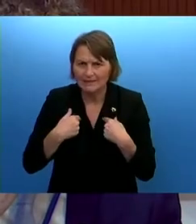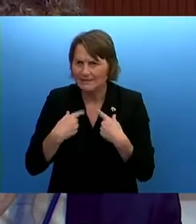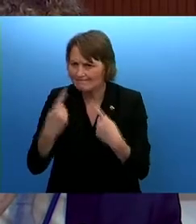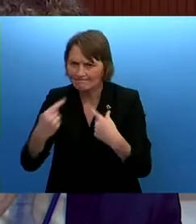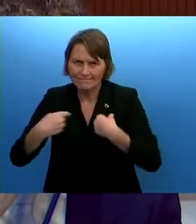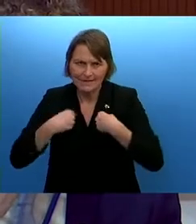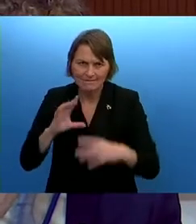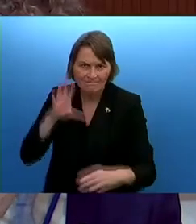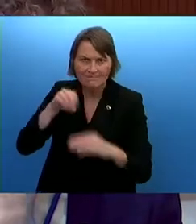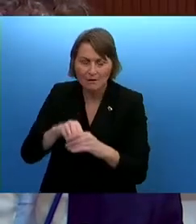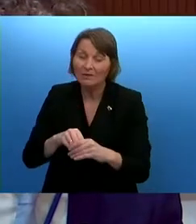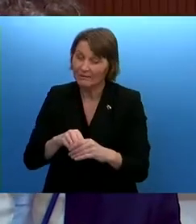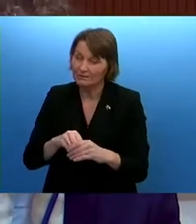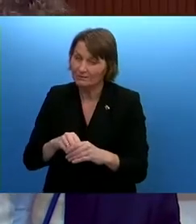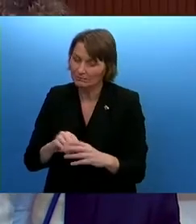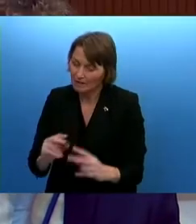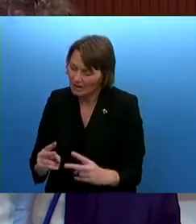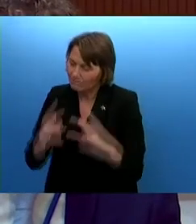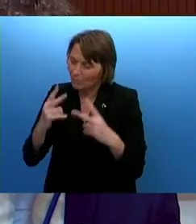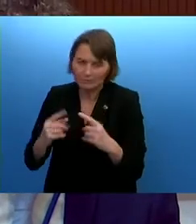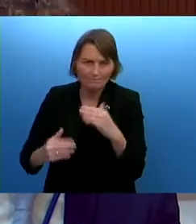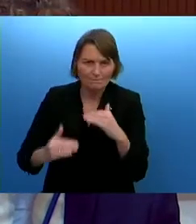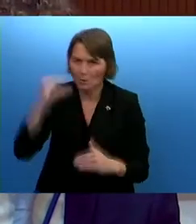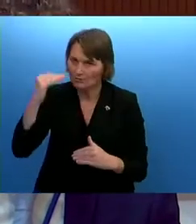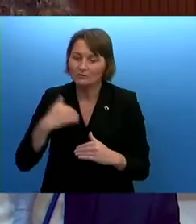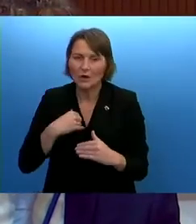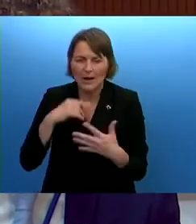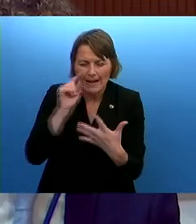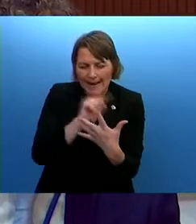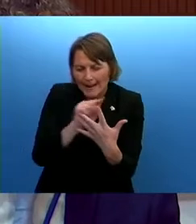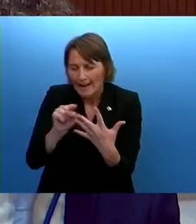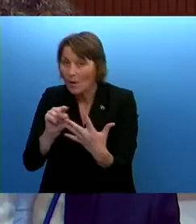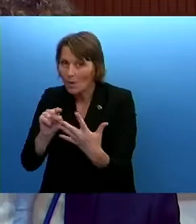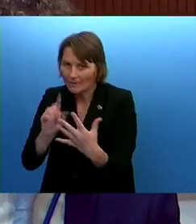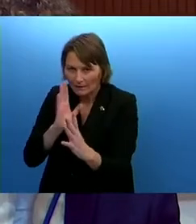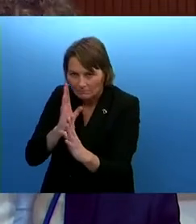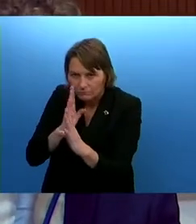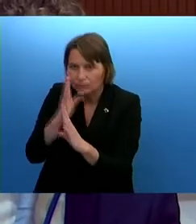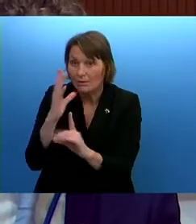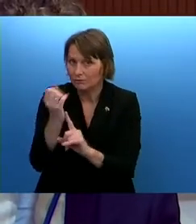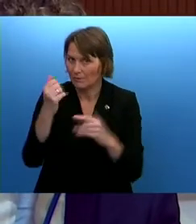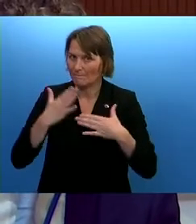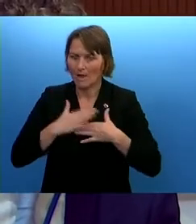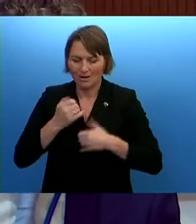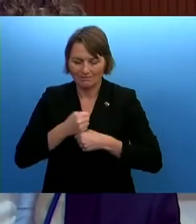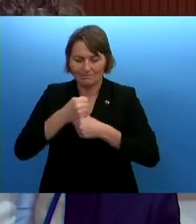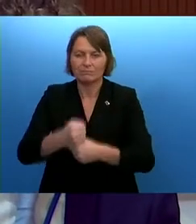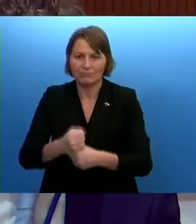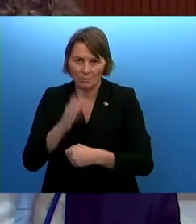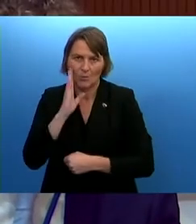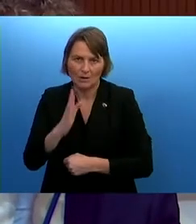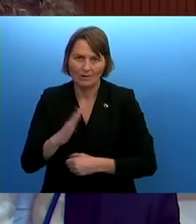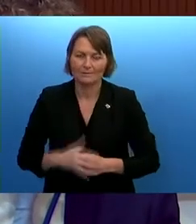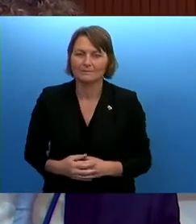critical element, and those are all the kinds of elements that we are working on with the UN Refugee Agency. Thank you.